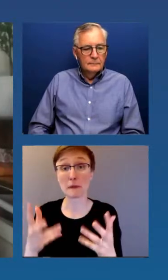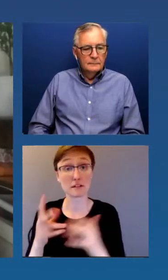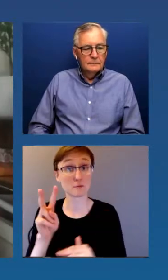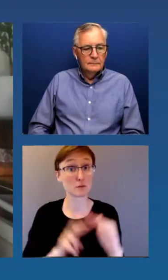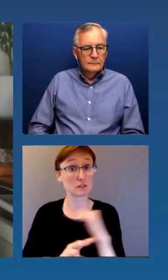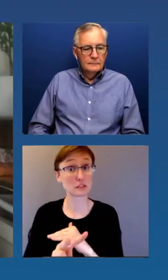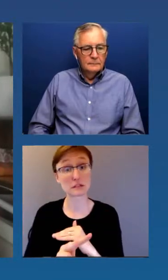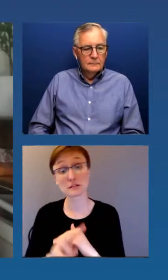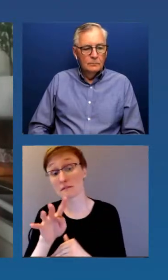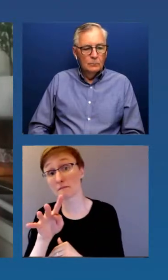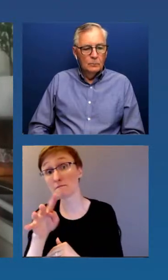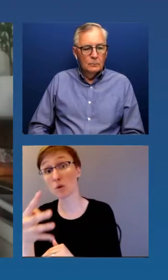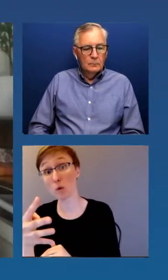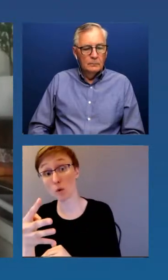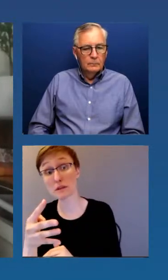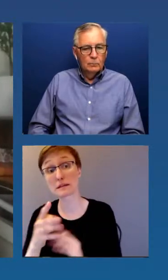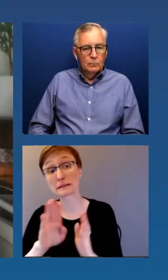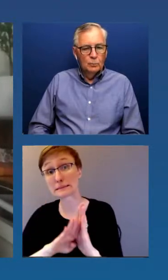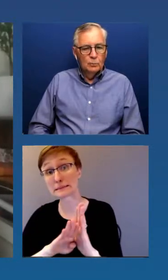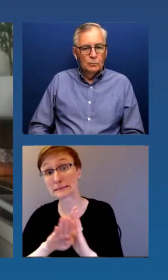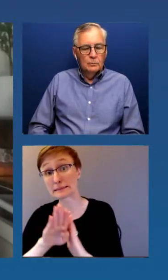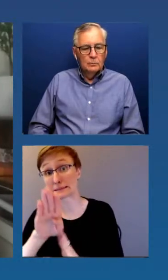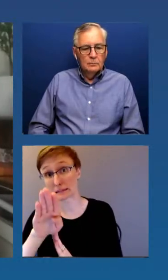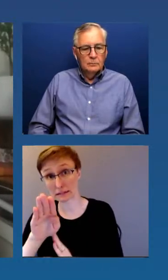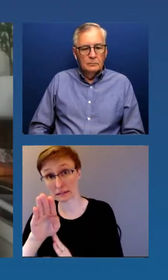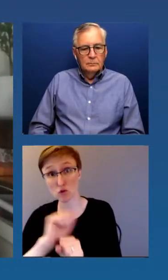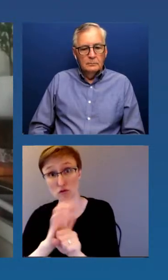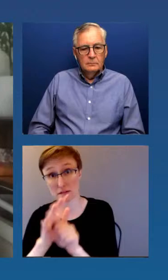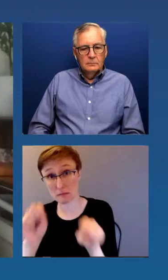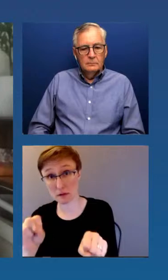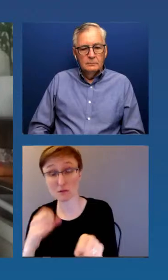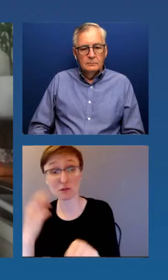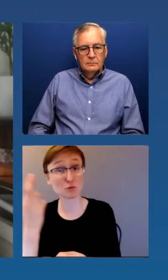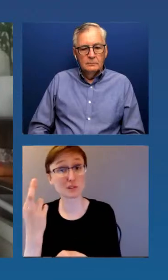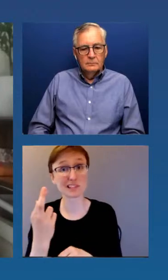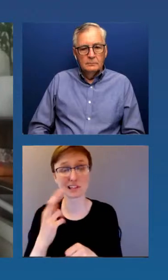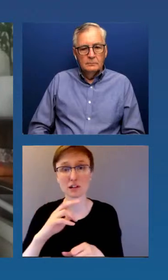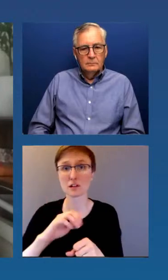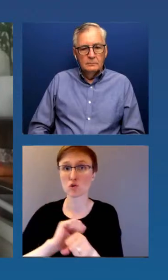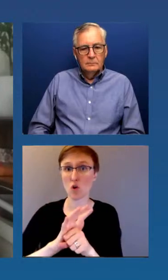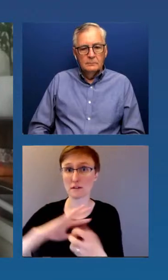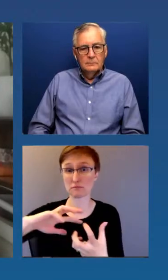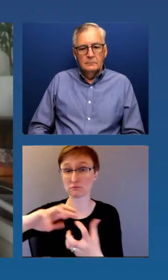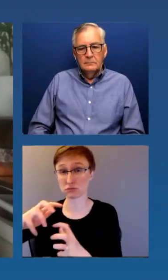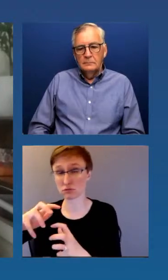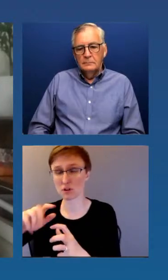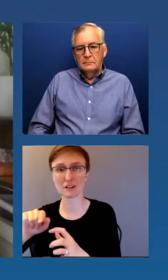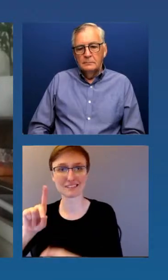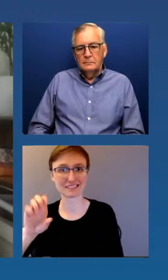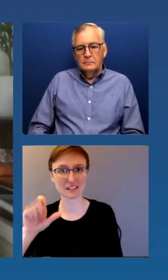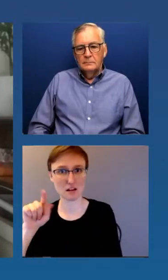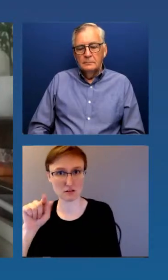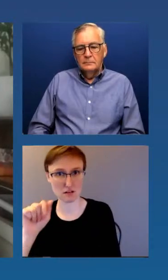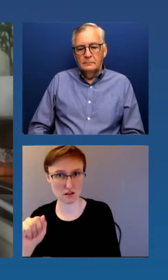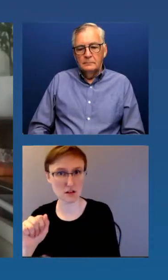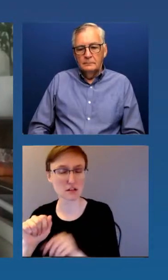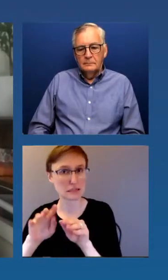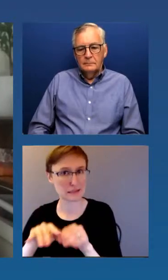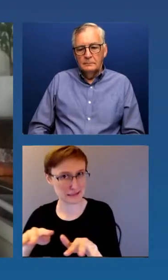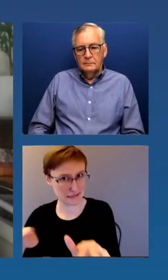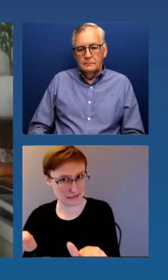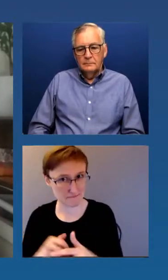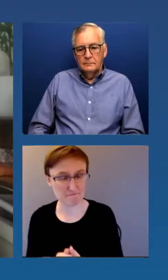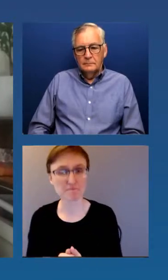more transmissible Delta variant. We therefore call for a substantial increase of investment